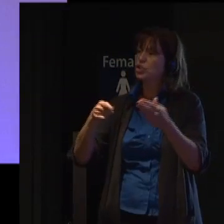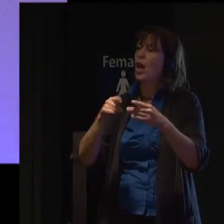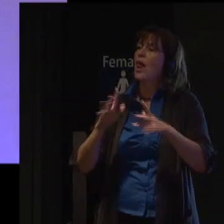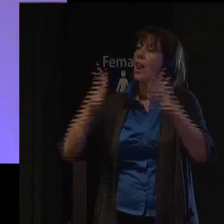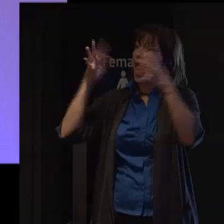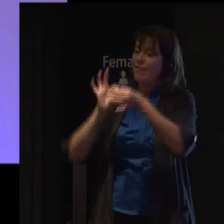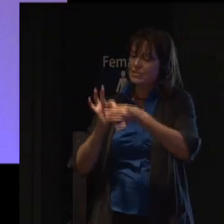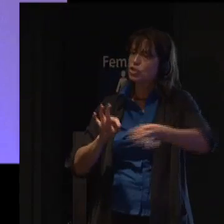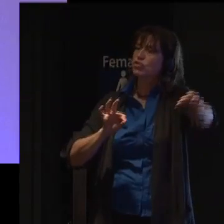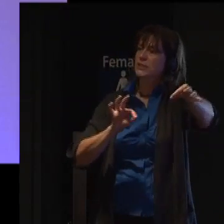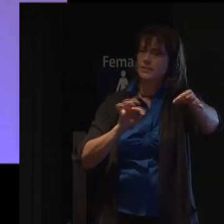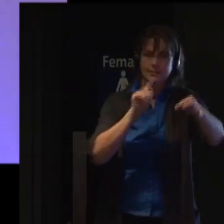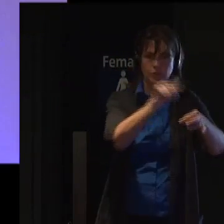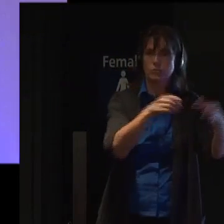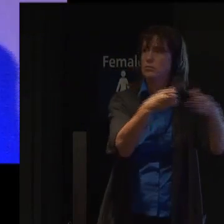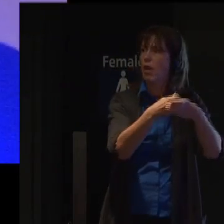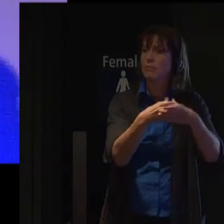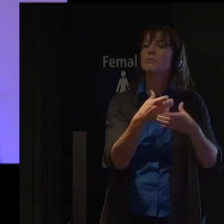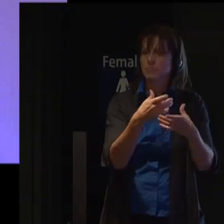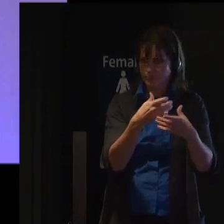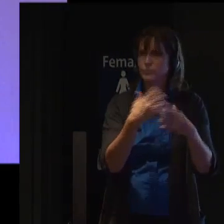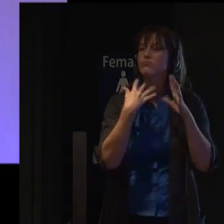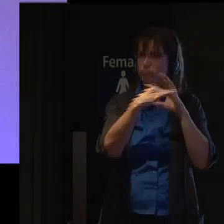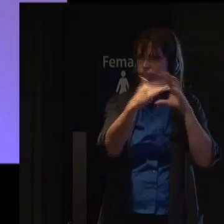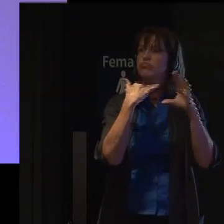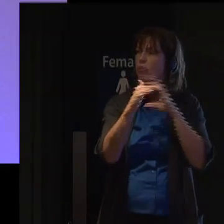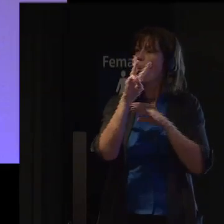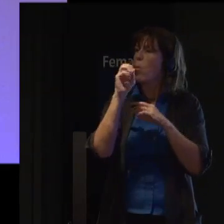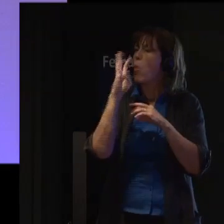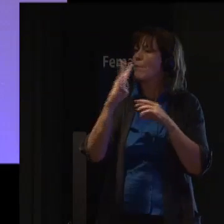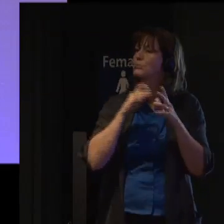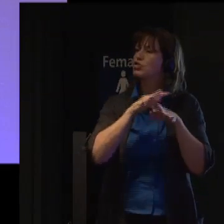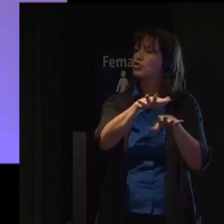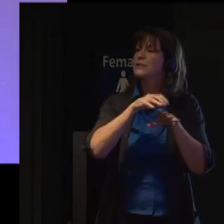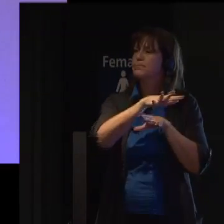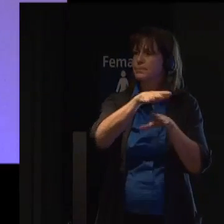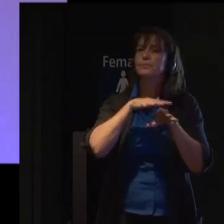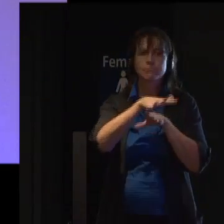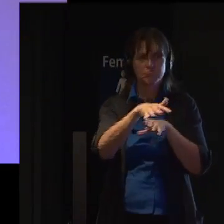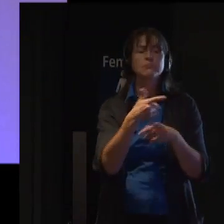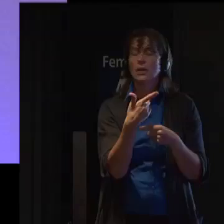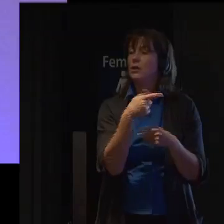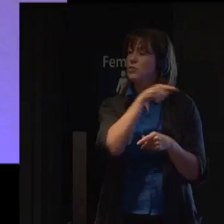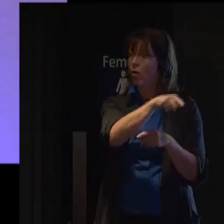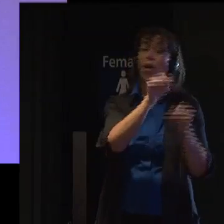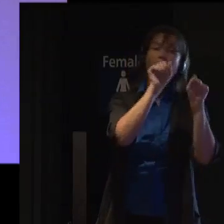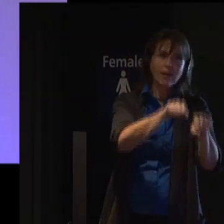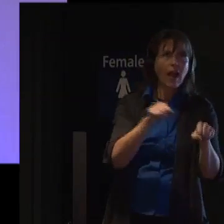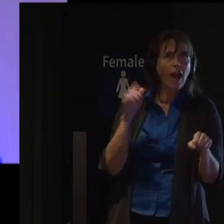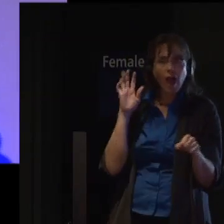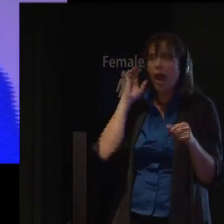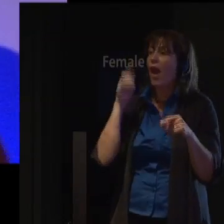so the fans who are not able to come to the stadium, they can listen on the pages to